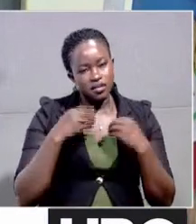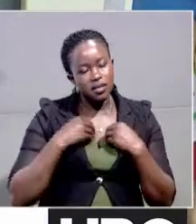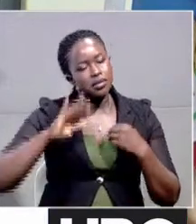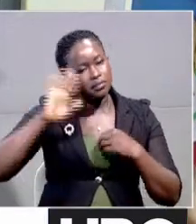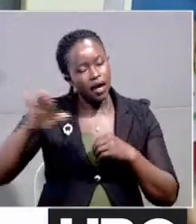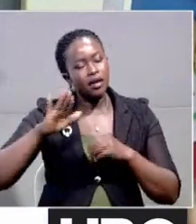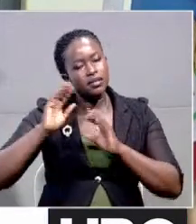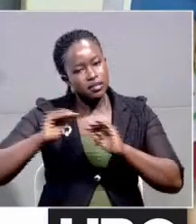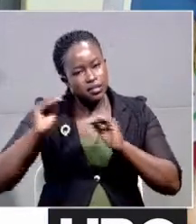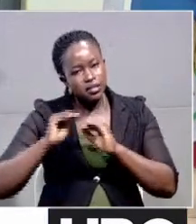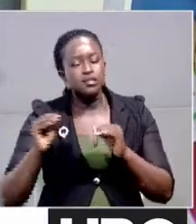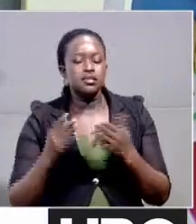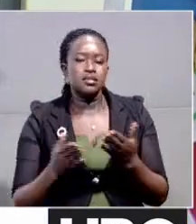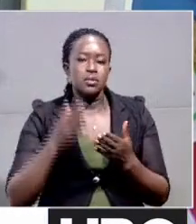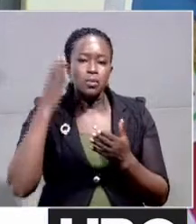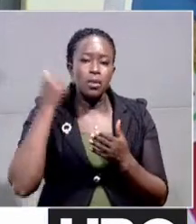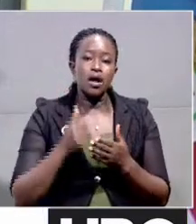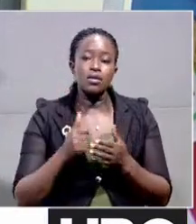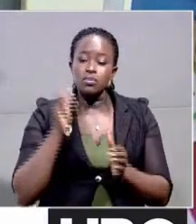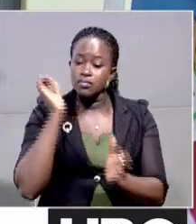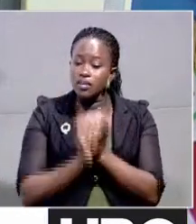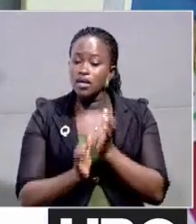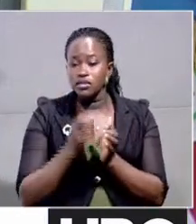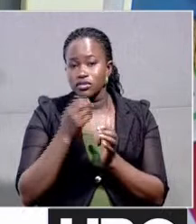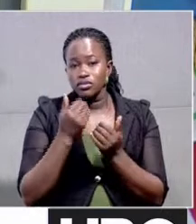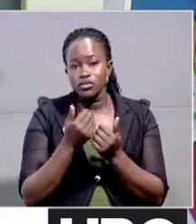the people we are punishing are innocent children.